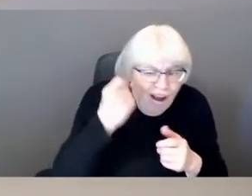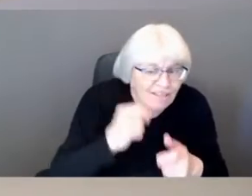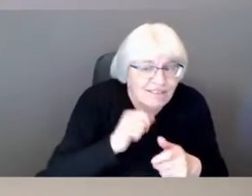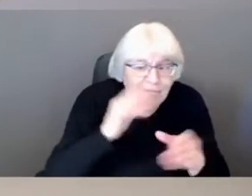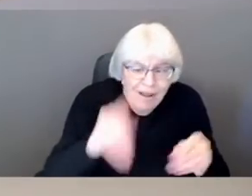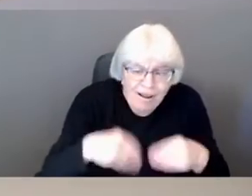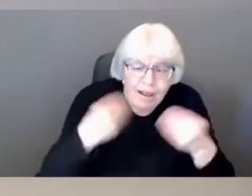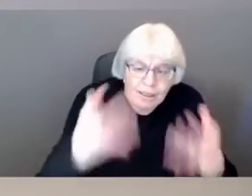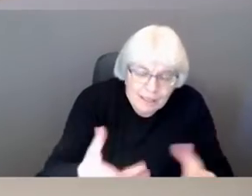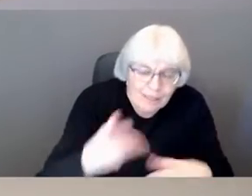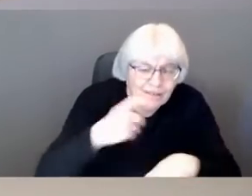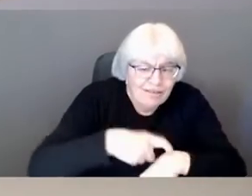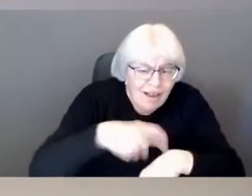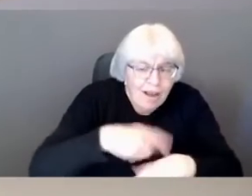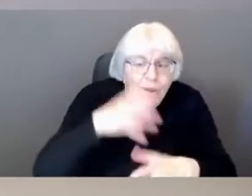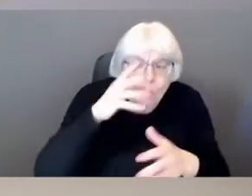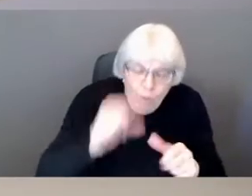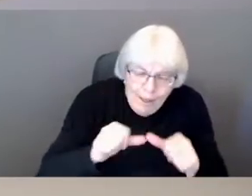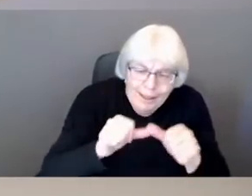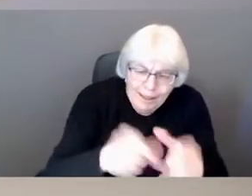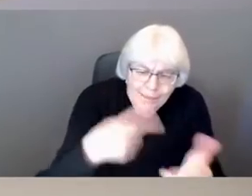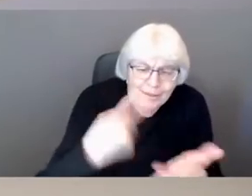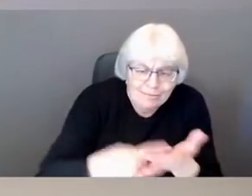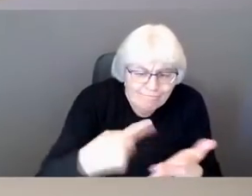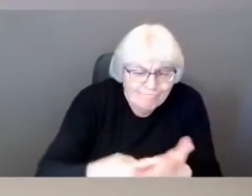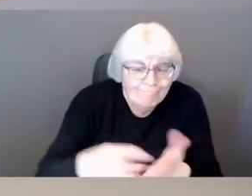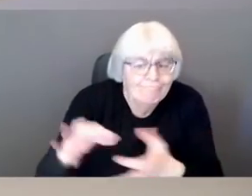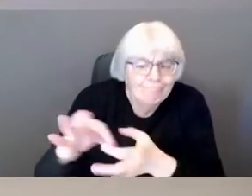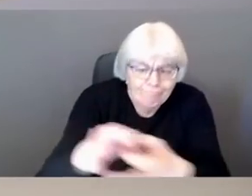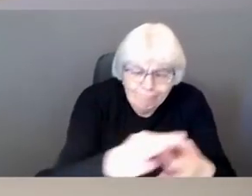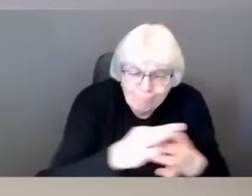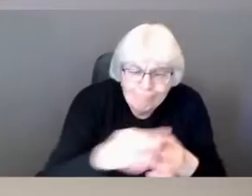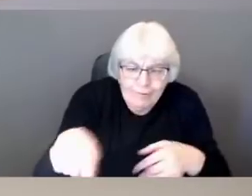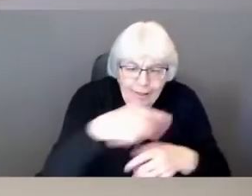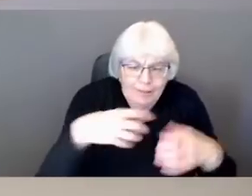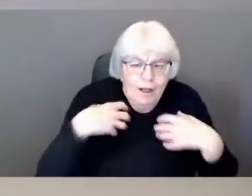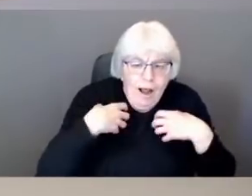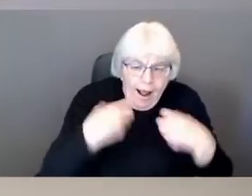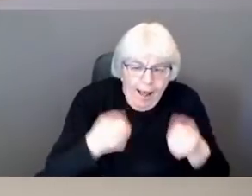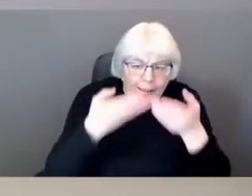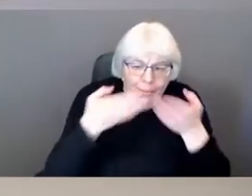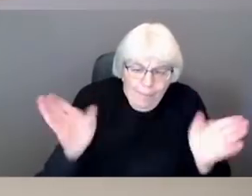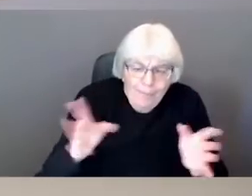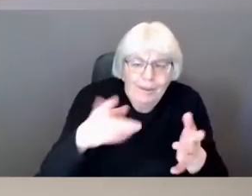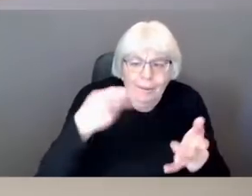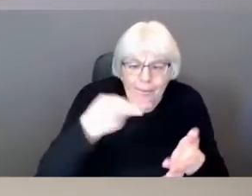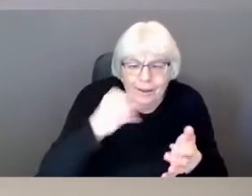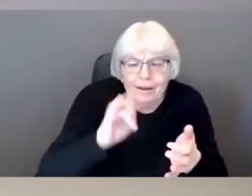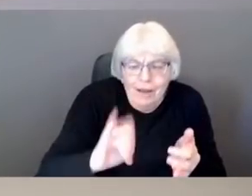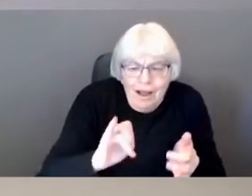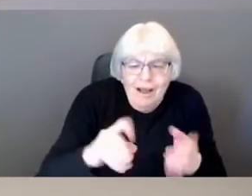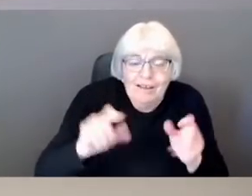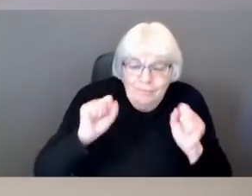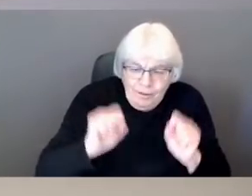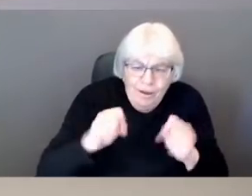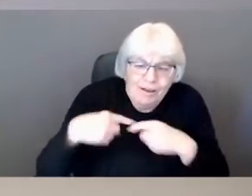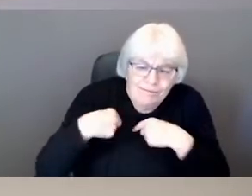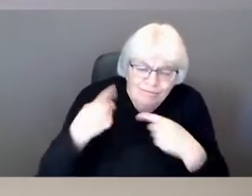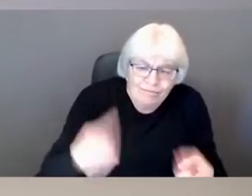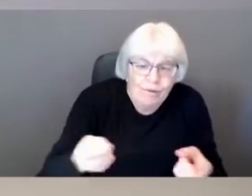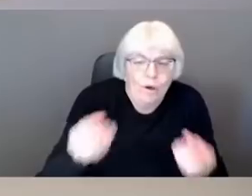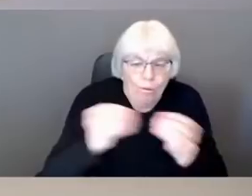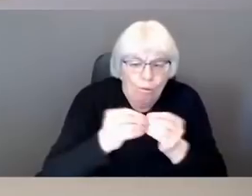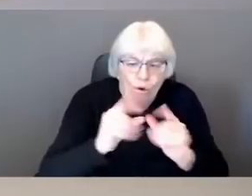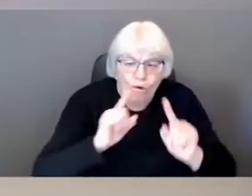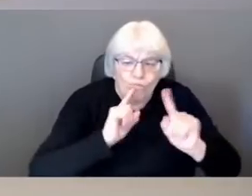with Health PI, and they've always been able to respond as needed,